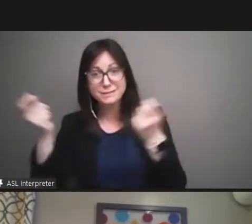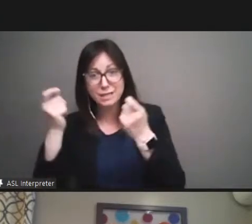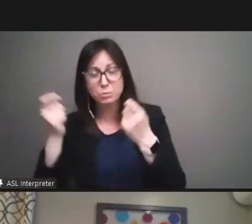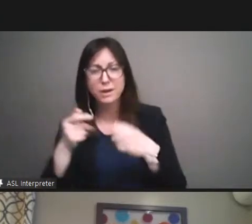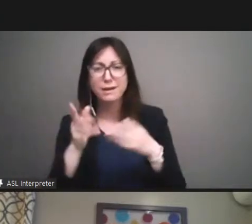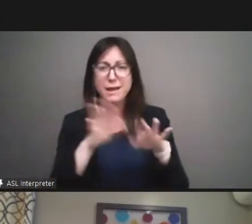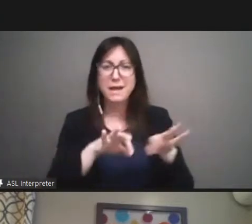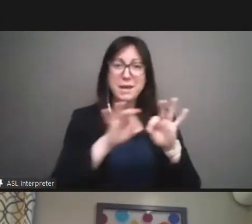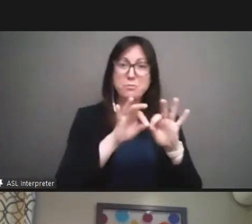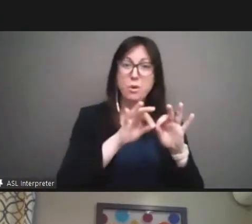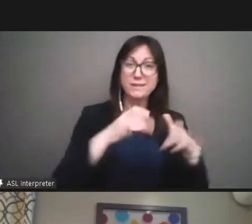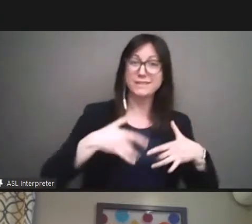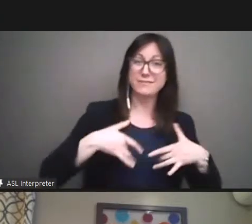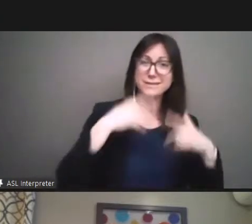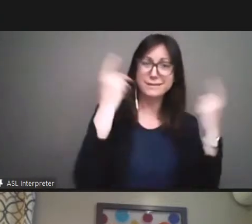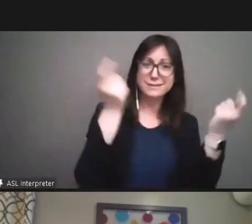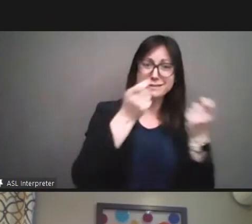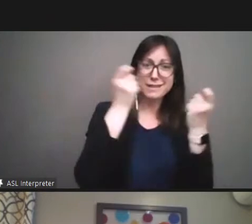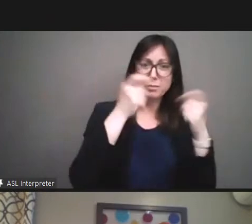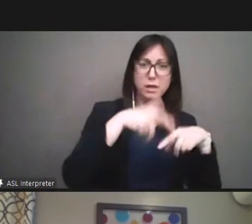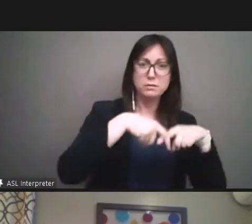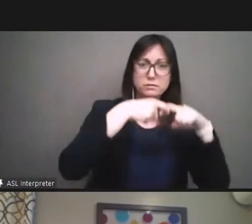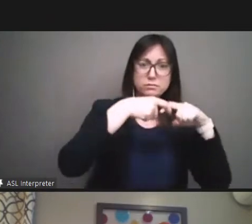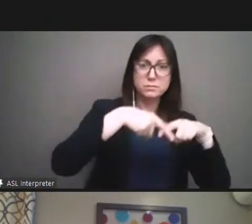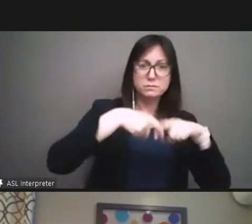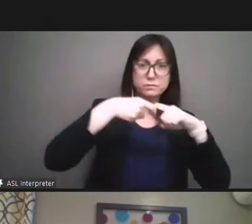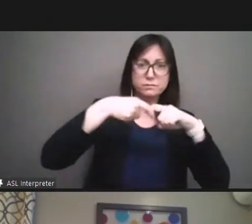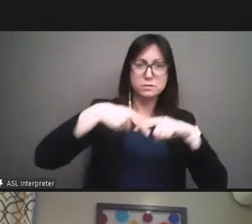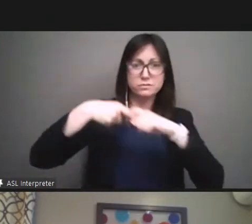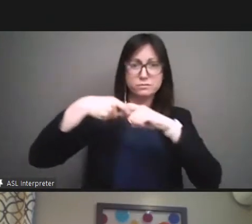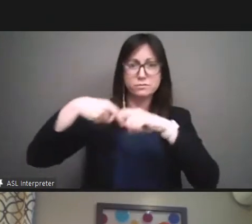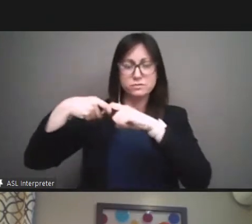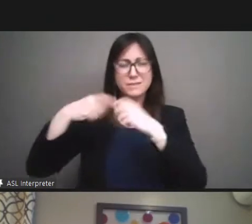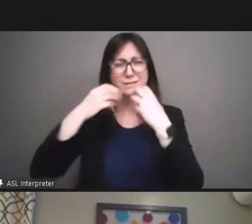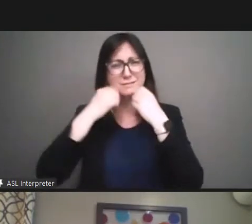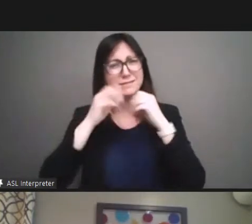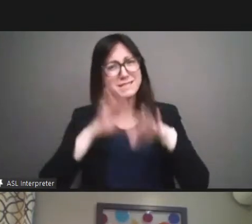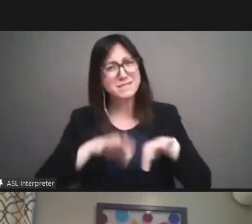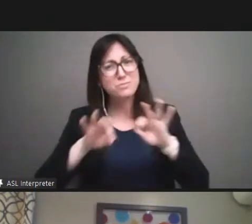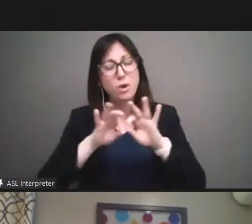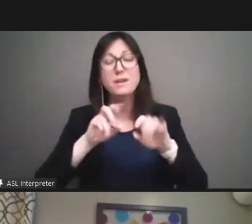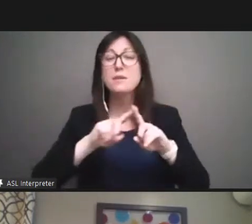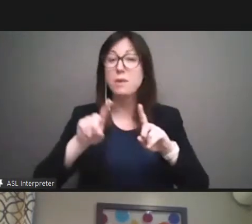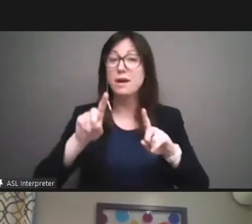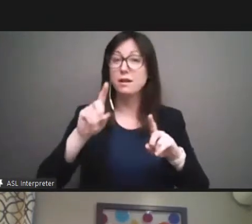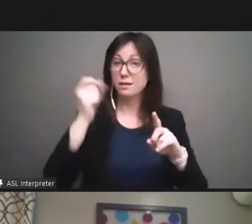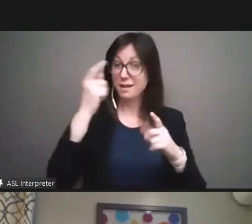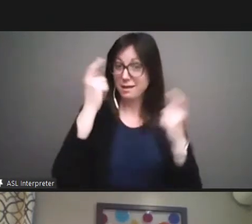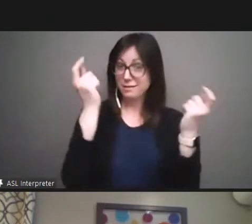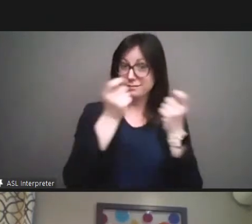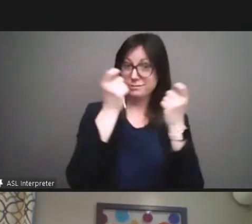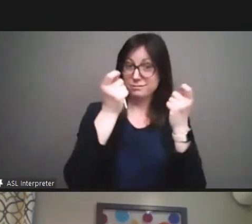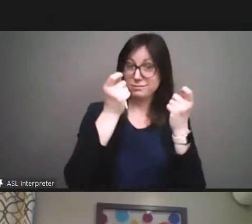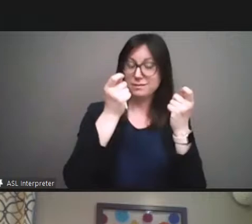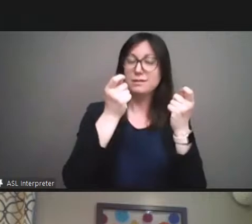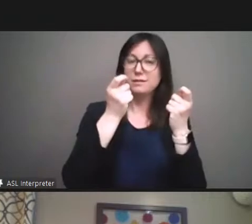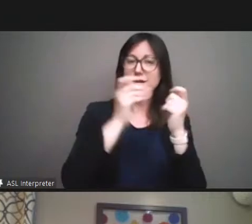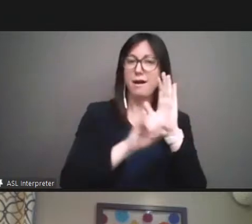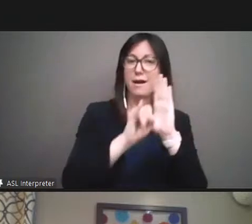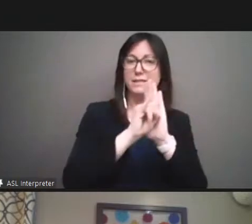milestones in our lives. But I think that's the way we mark time and the way that we mark